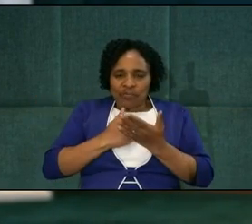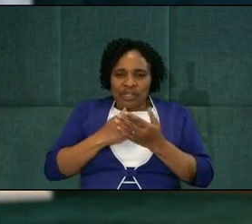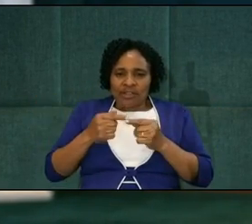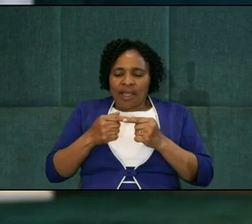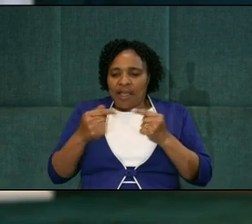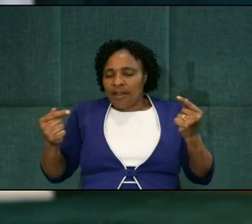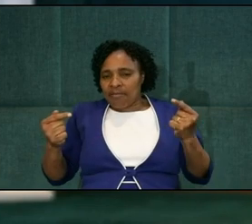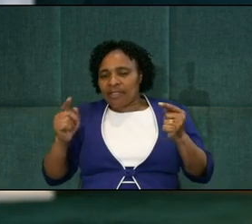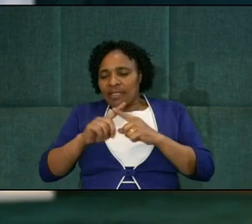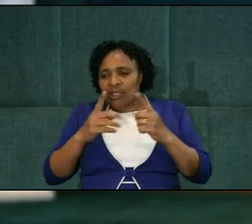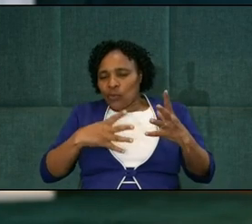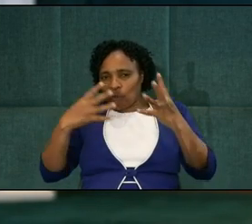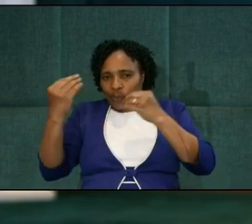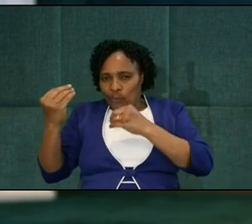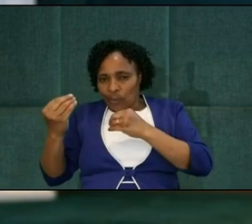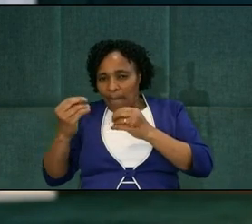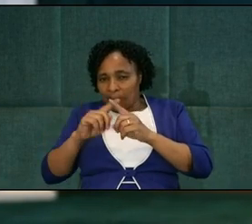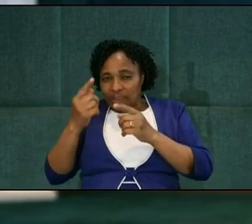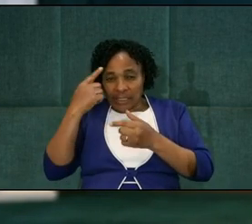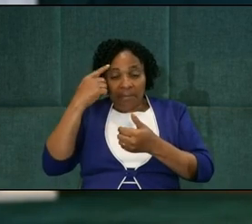town. Now,